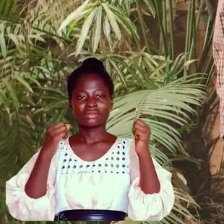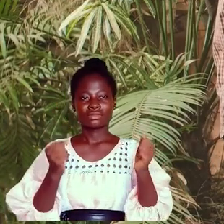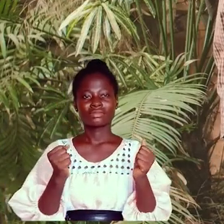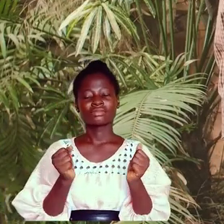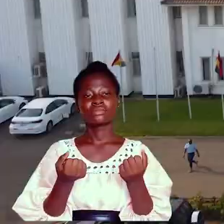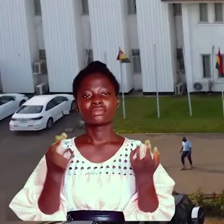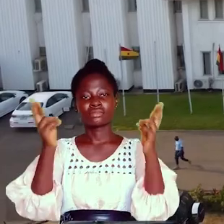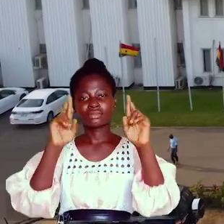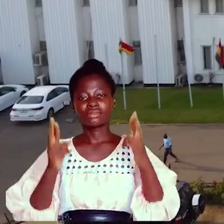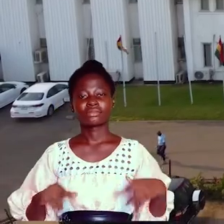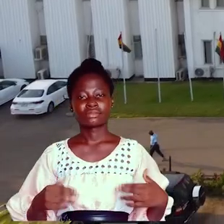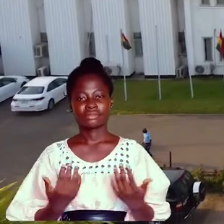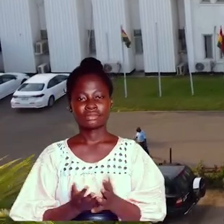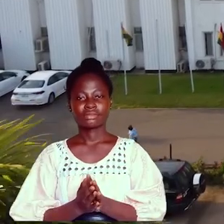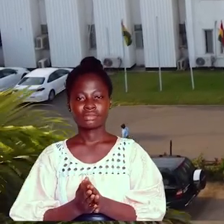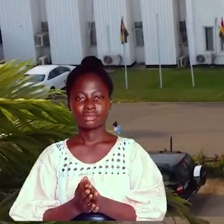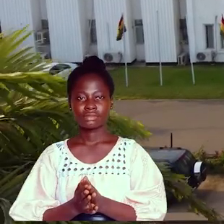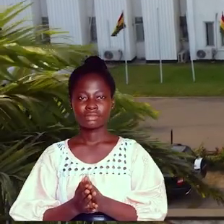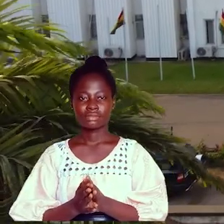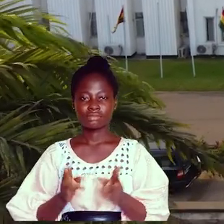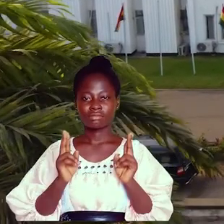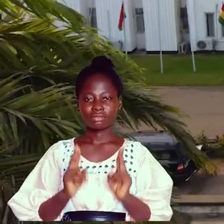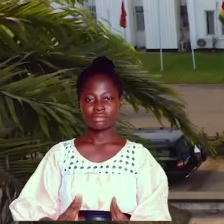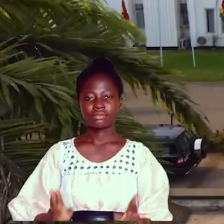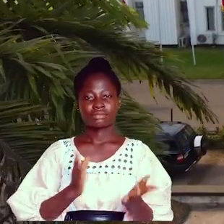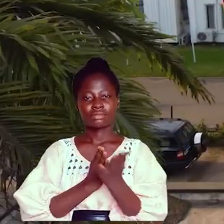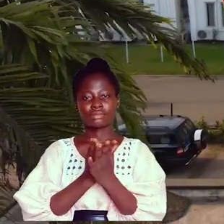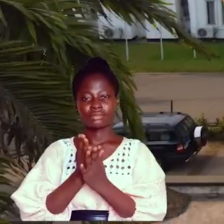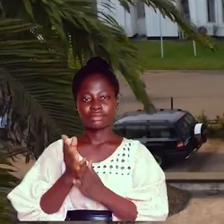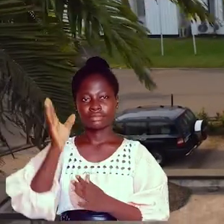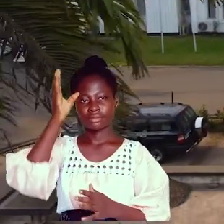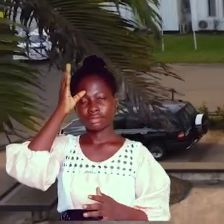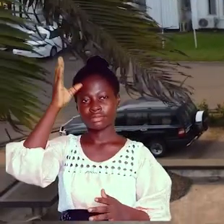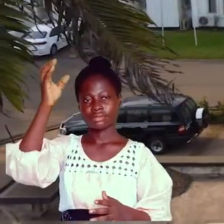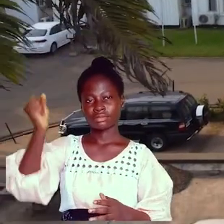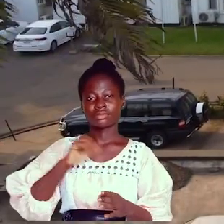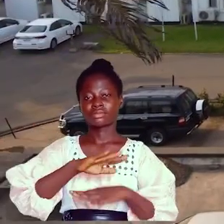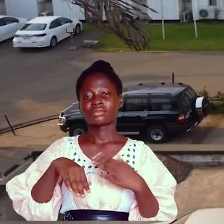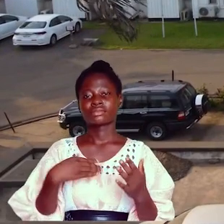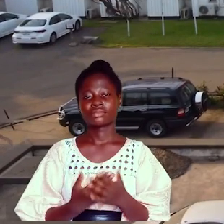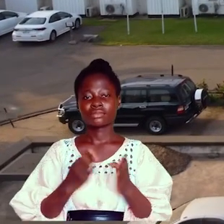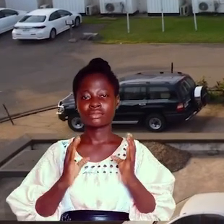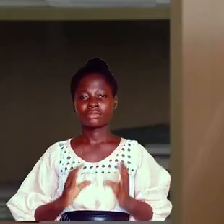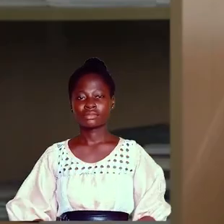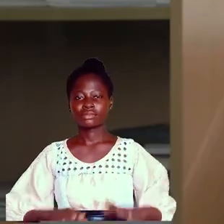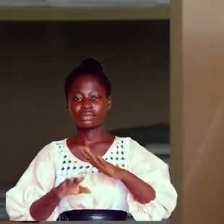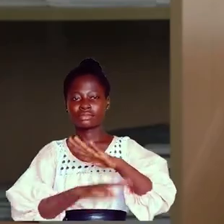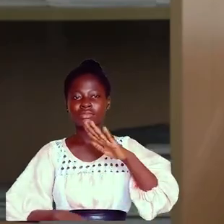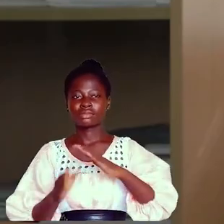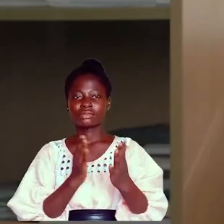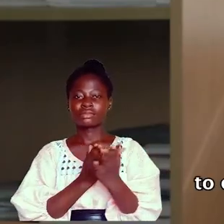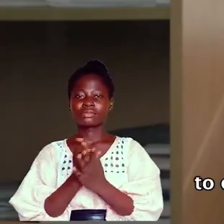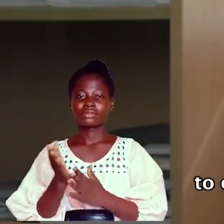results. The concept of human rights acknowledges that every single human being is entitled to his fundamental human